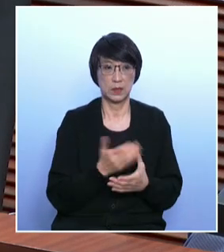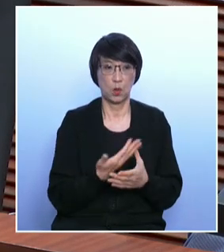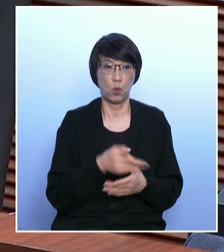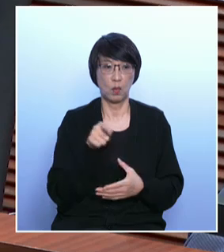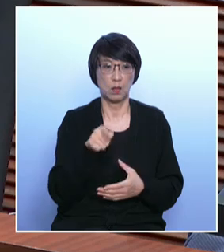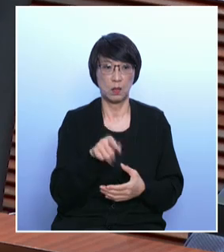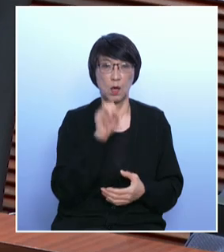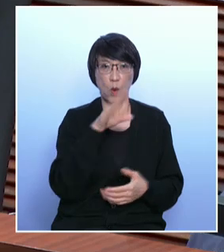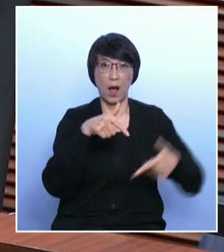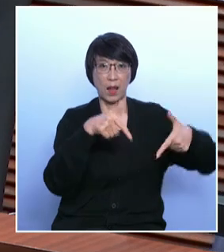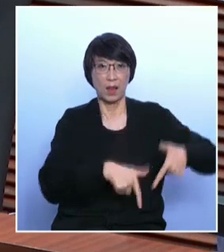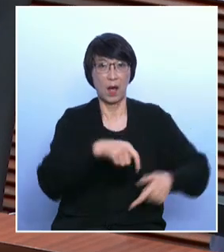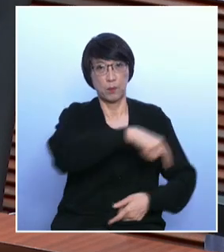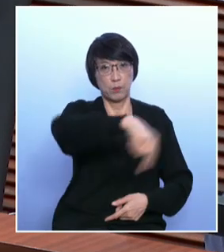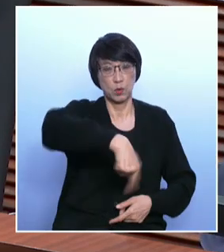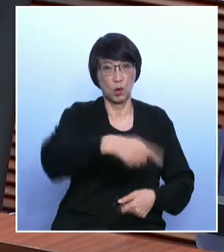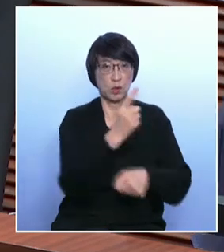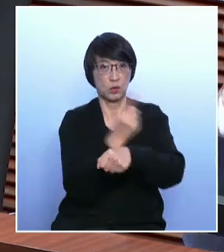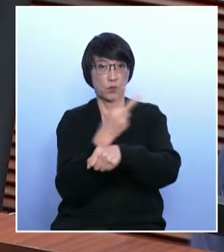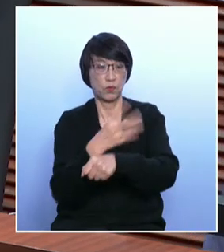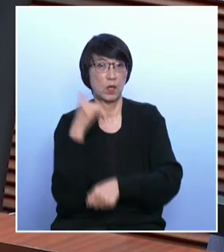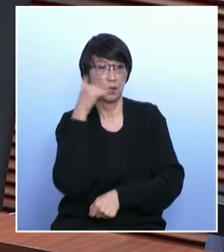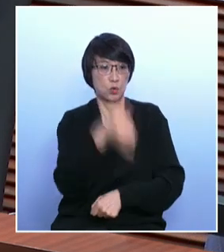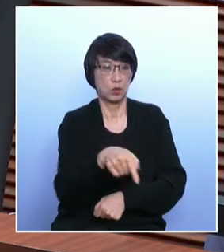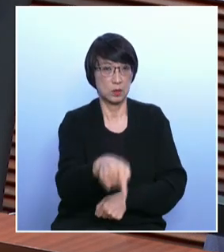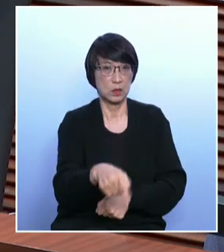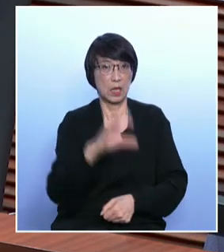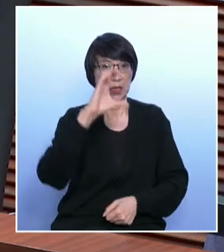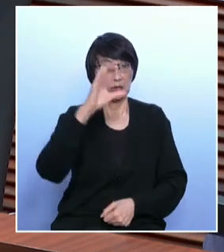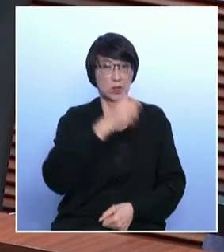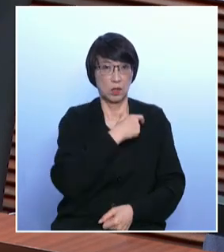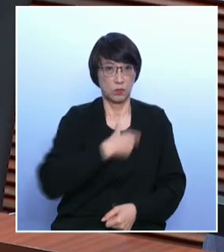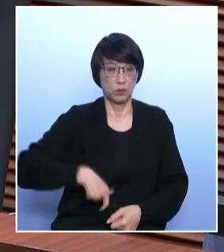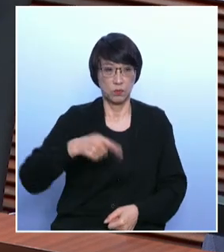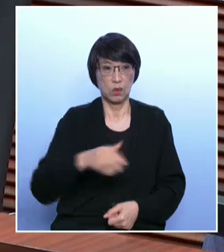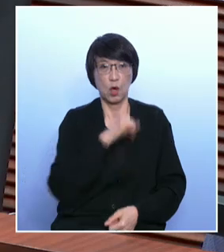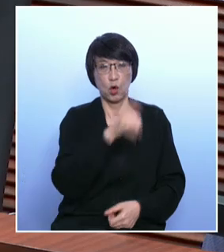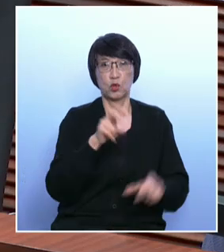Do we really need students' residence just right next to the campus?